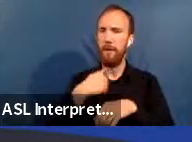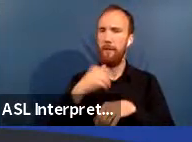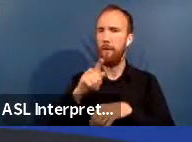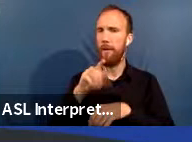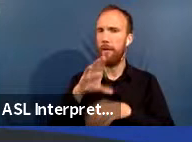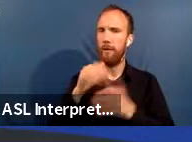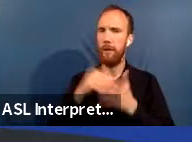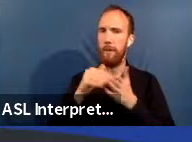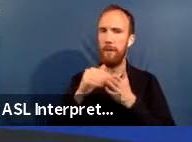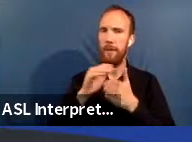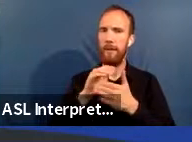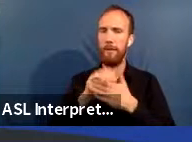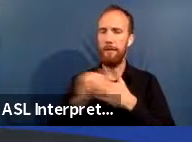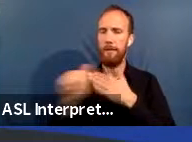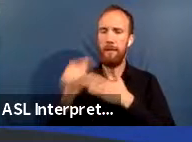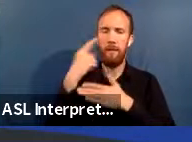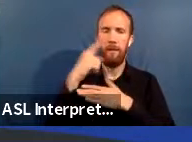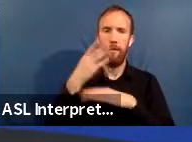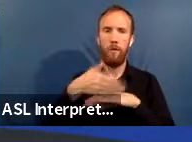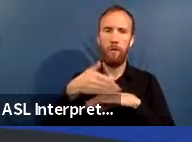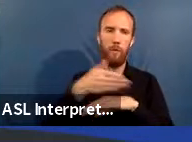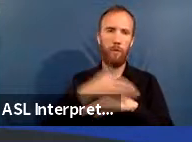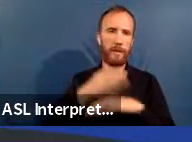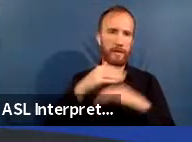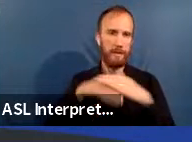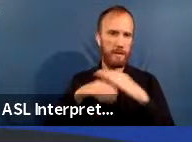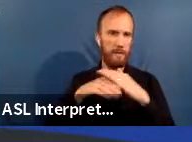improve accessibility over a 5-year period.